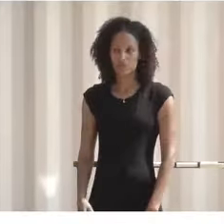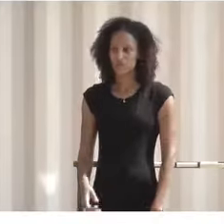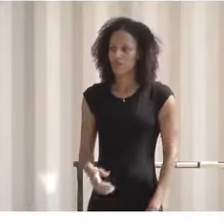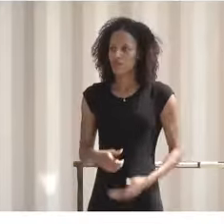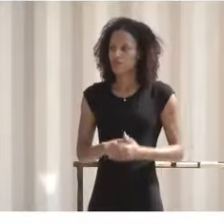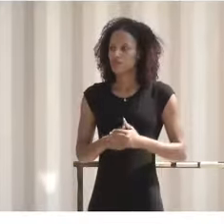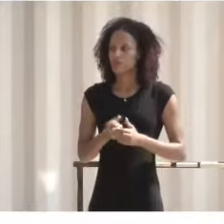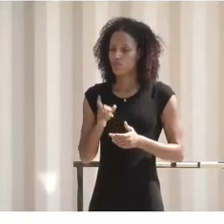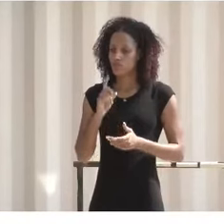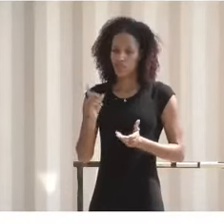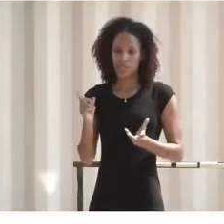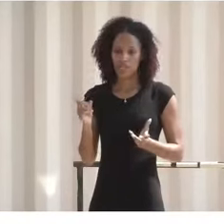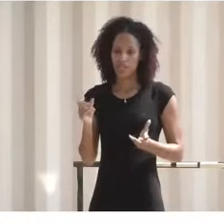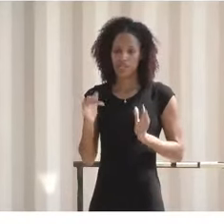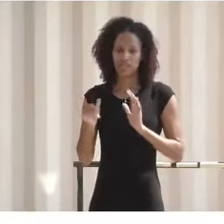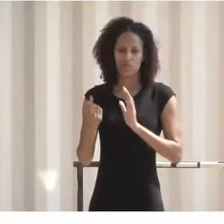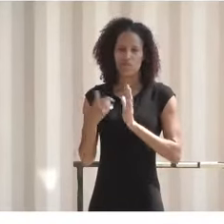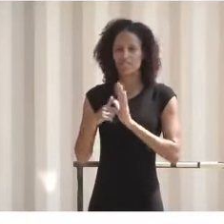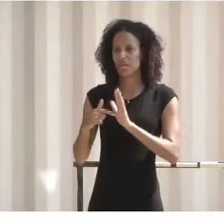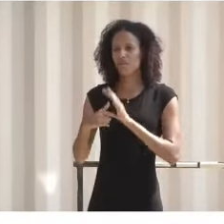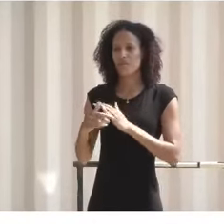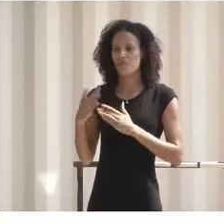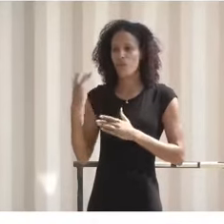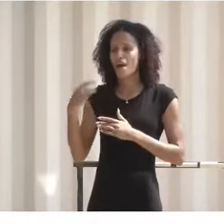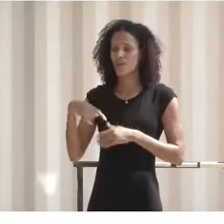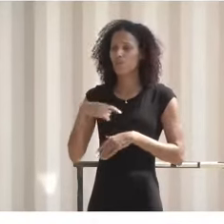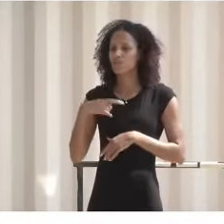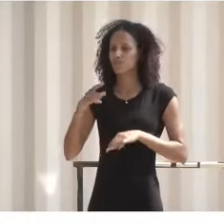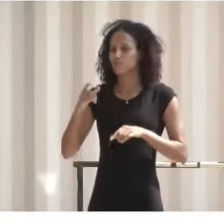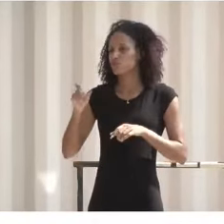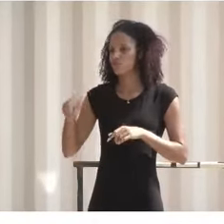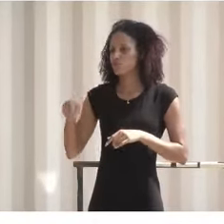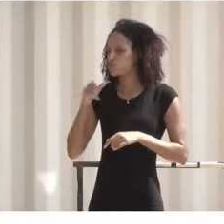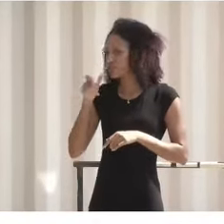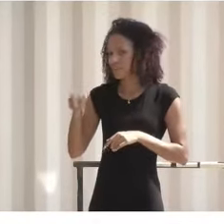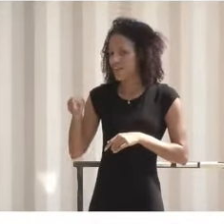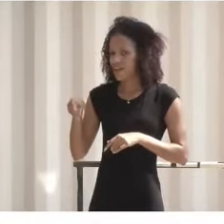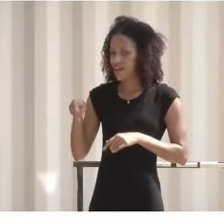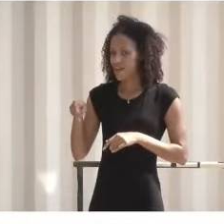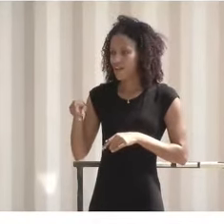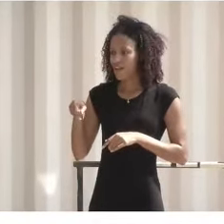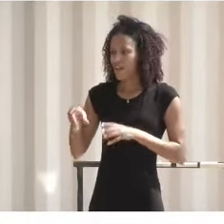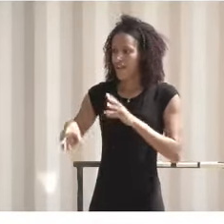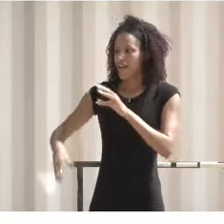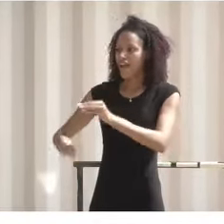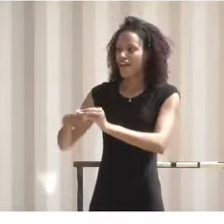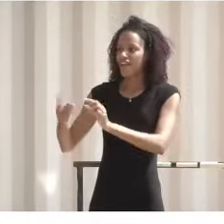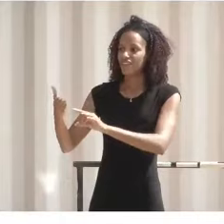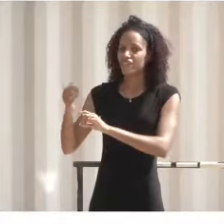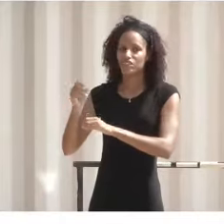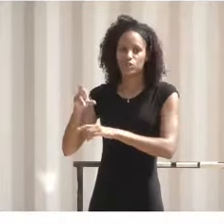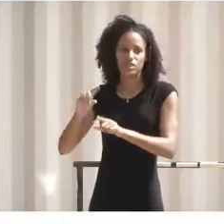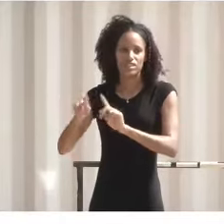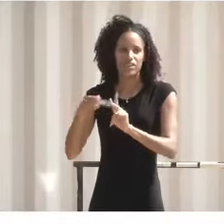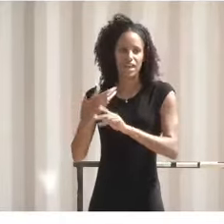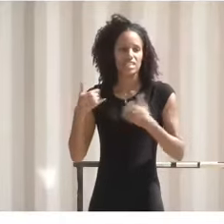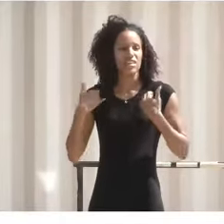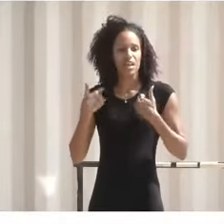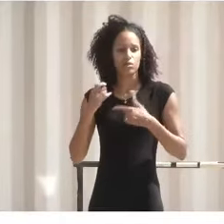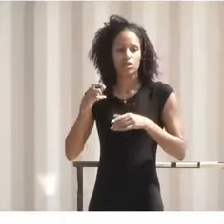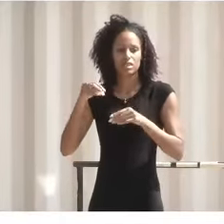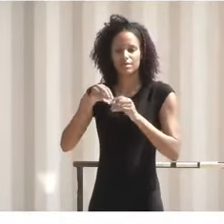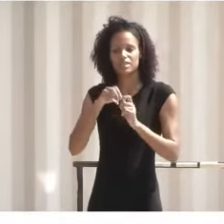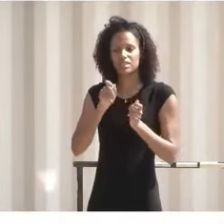really an example of why we shouldn't put species into areas where they don't belong.